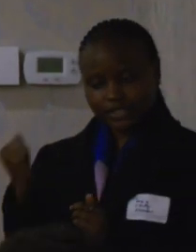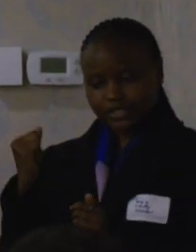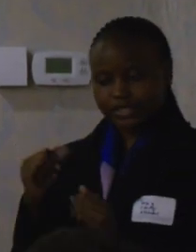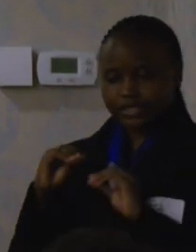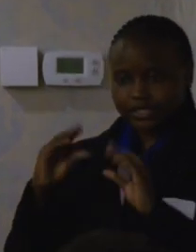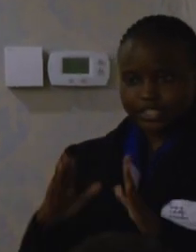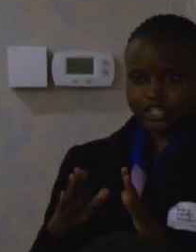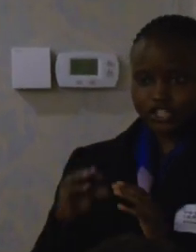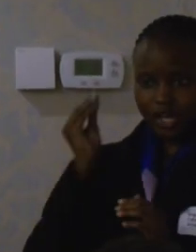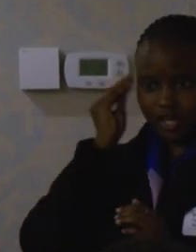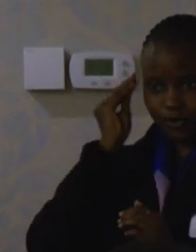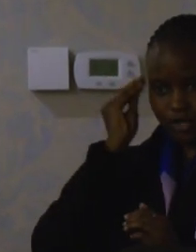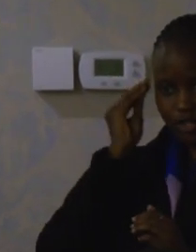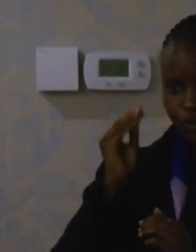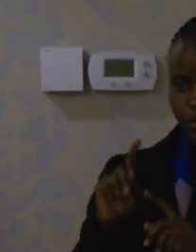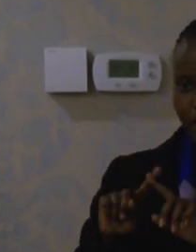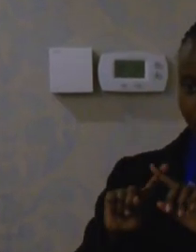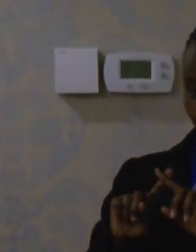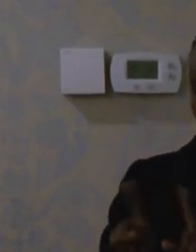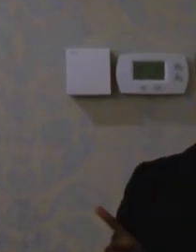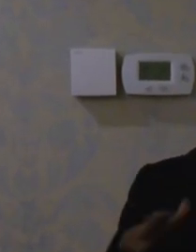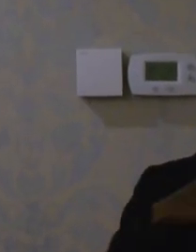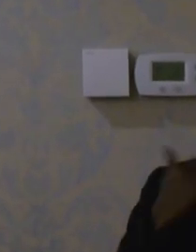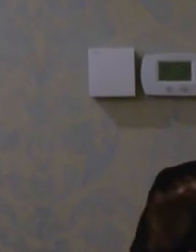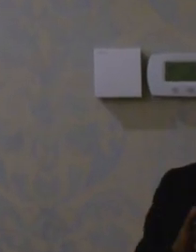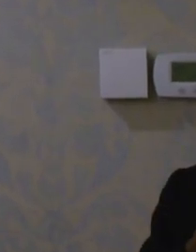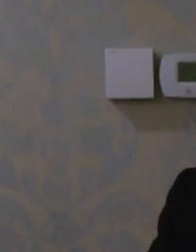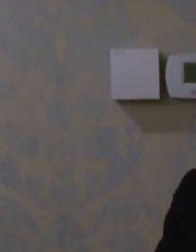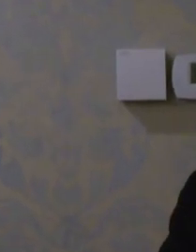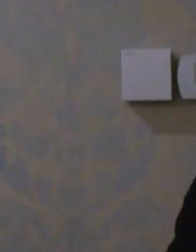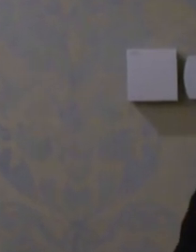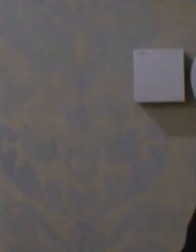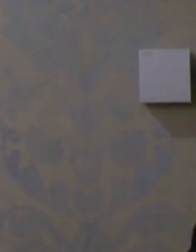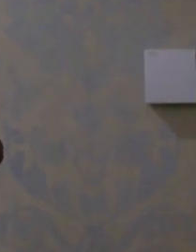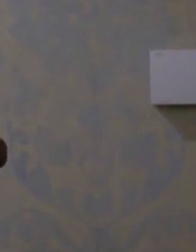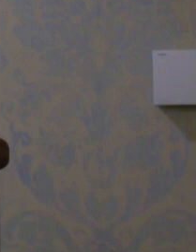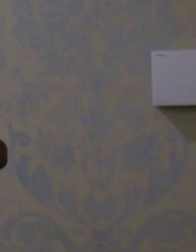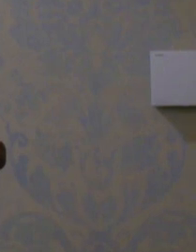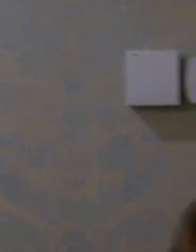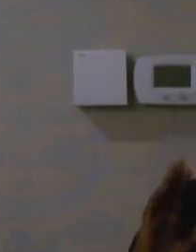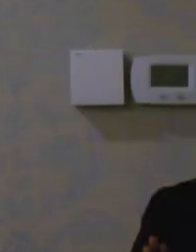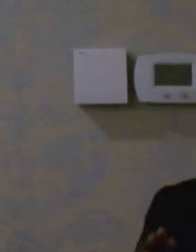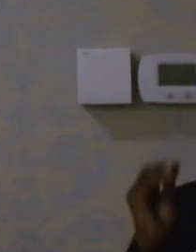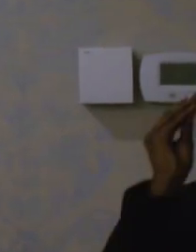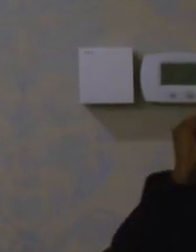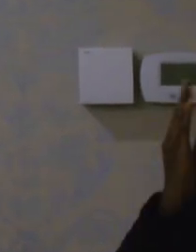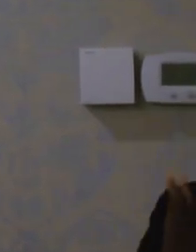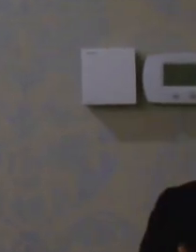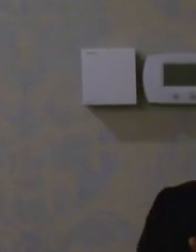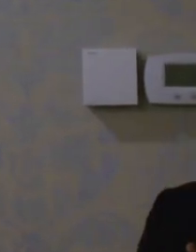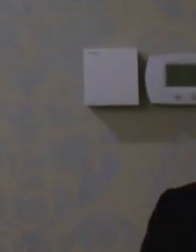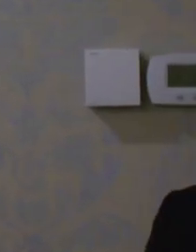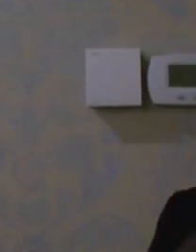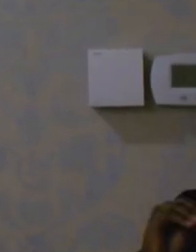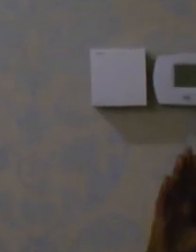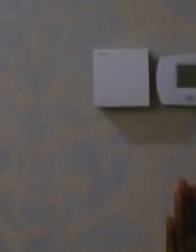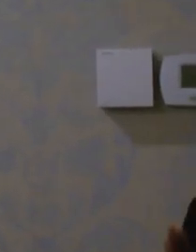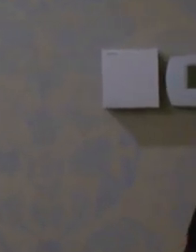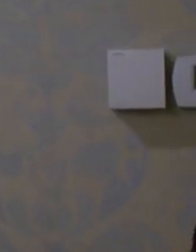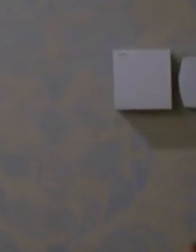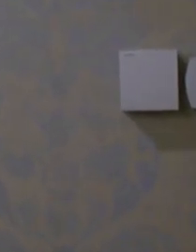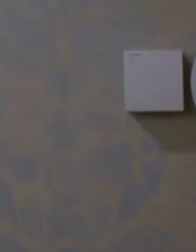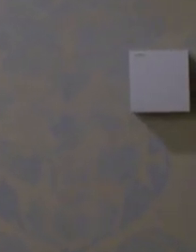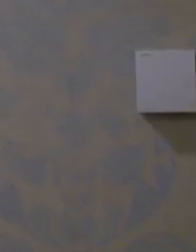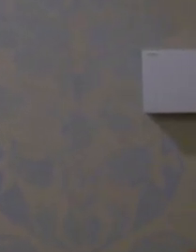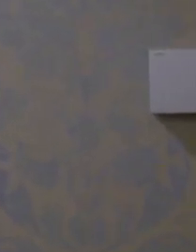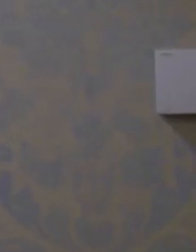education. However, I'd like to emphasize that where initial teacher education is available, teachers tend to find